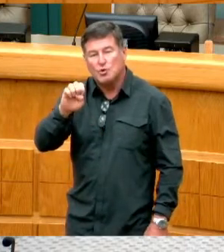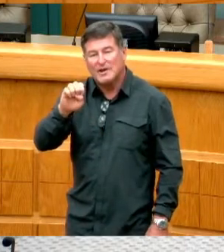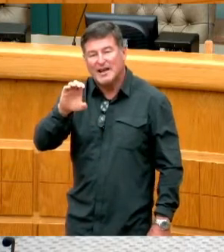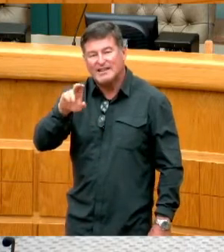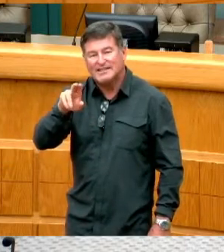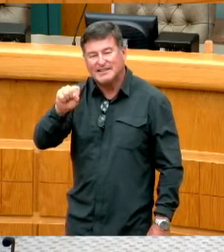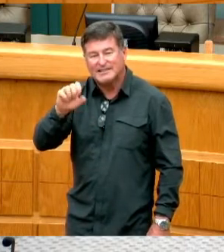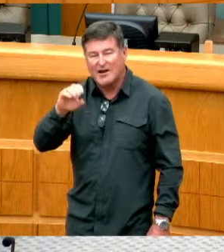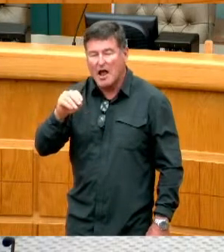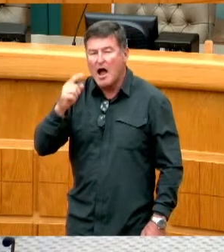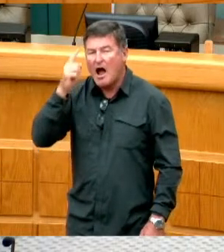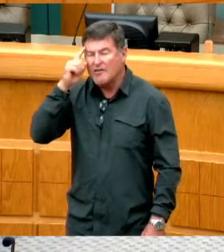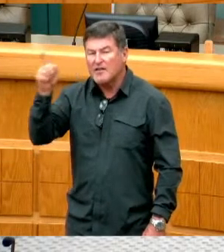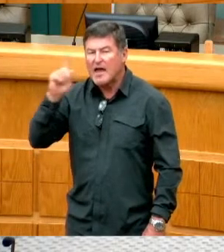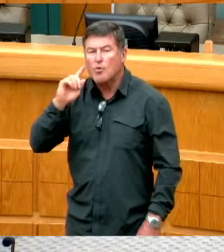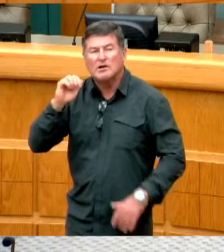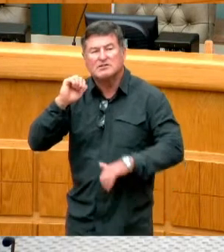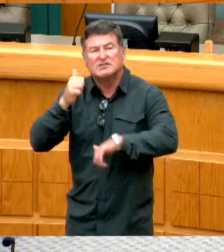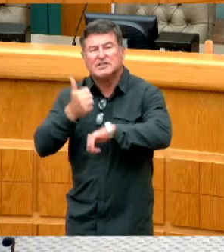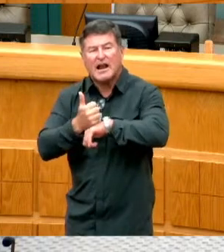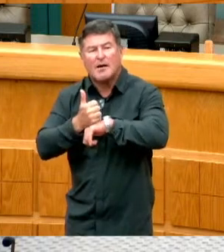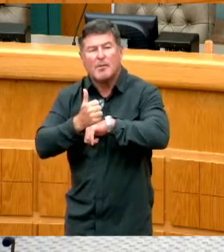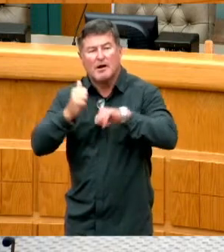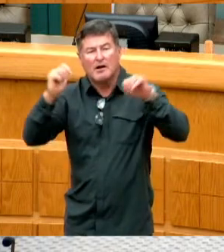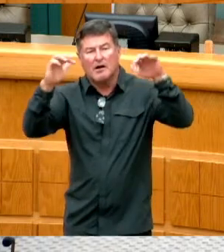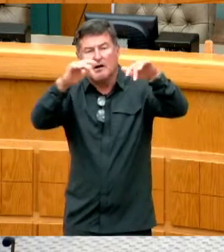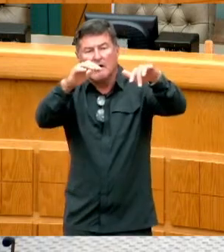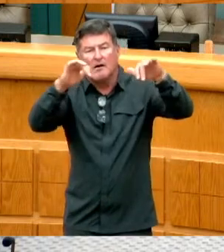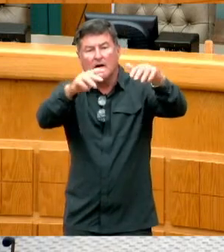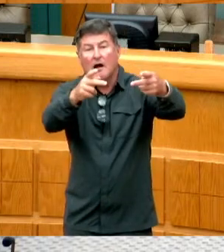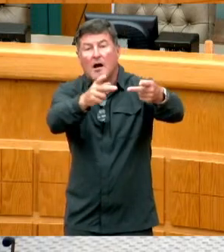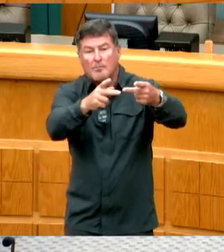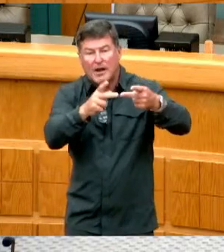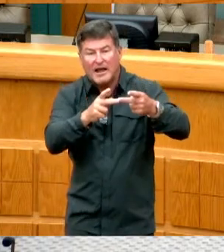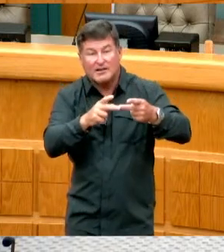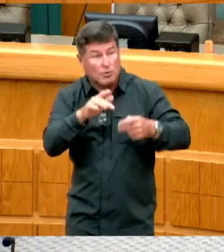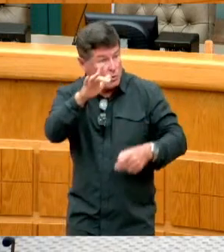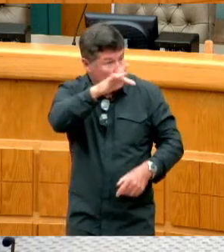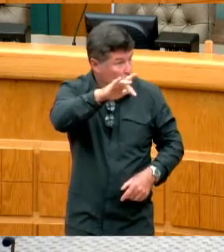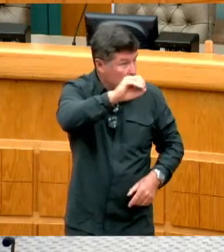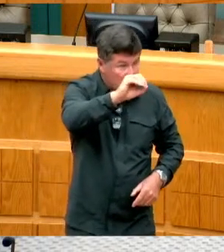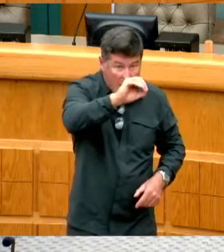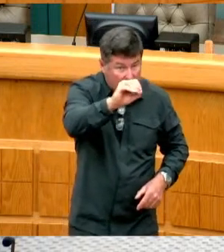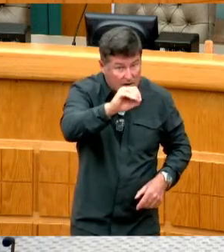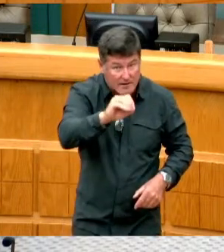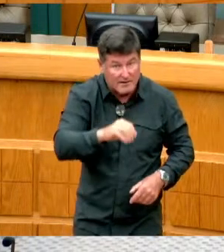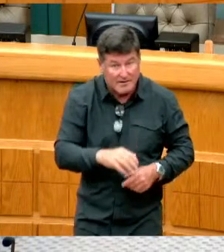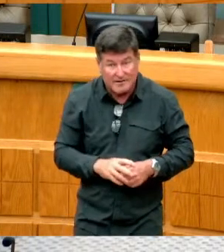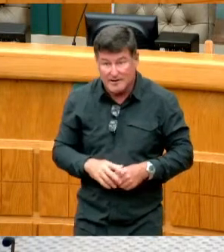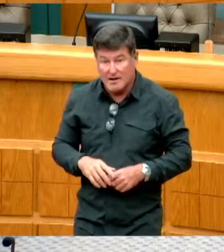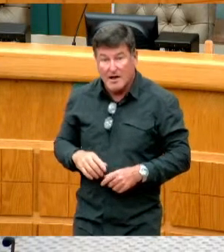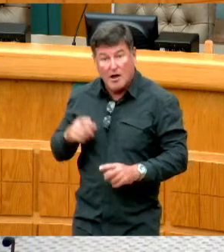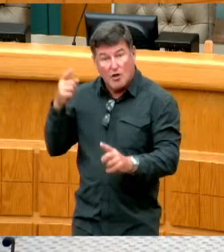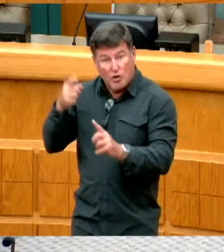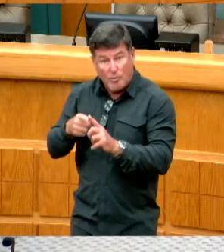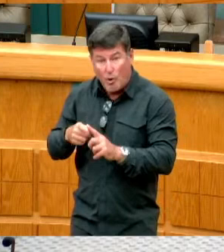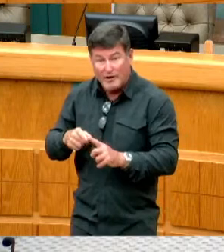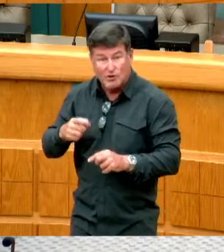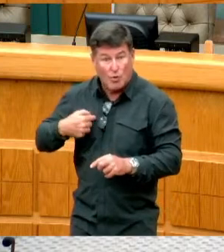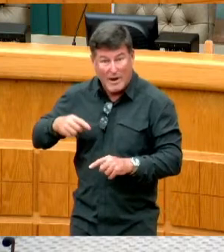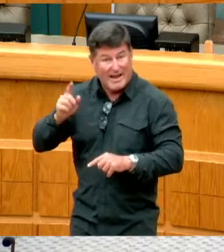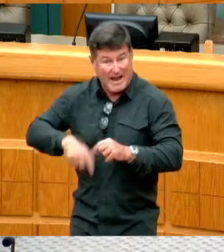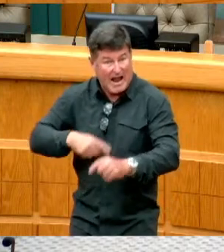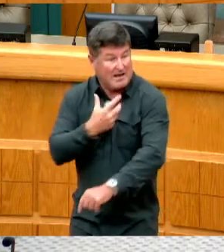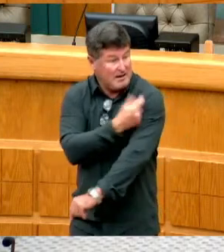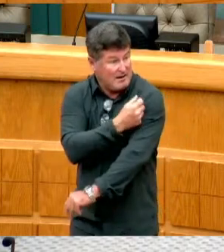hub. So this is true also for the metropolitan areas of Texas. It's not for a lack of distribution. It's a lack